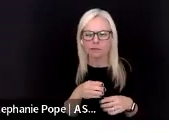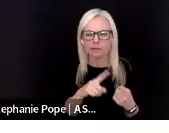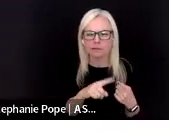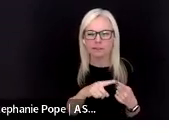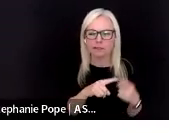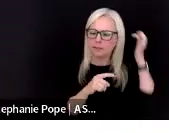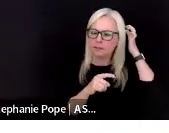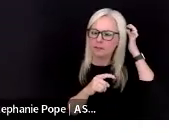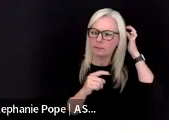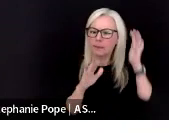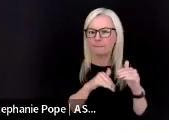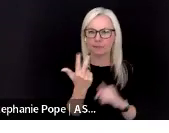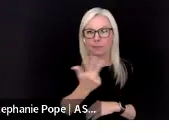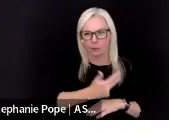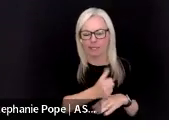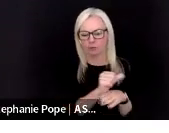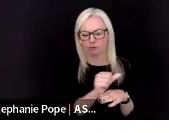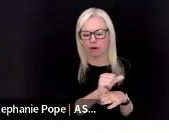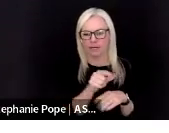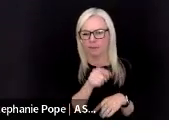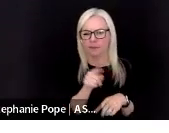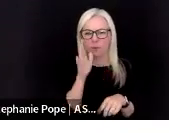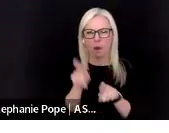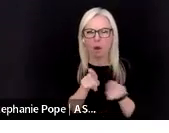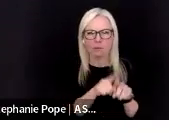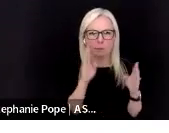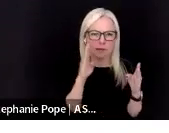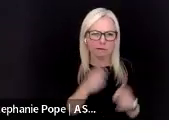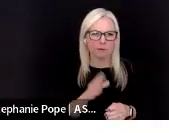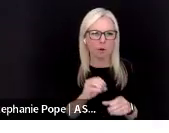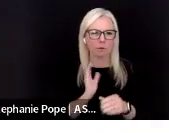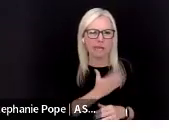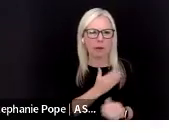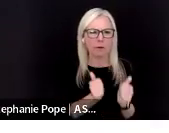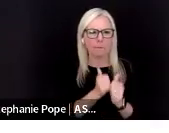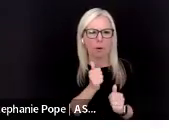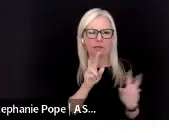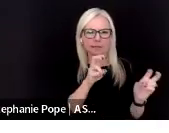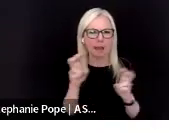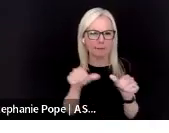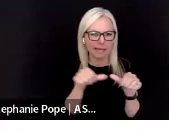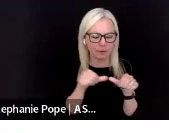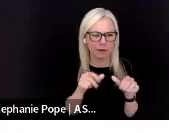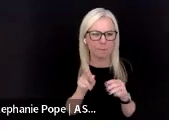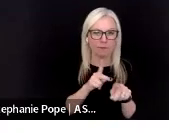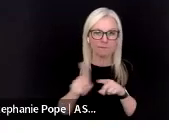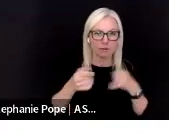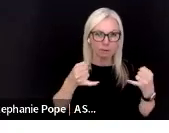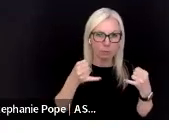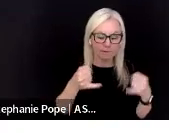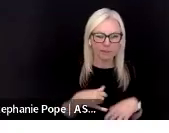sort of basic 3-day training, but this will also be focusing on some topic areas like professional boundaries, developing a